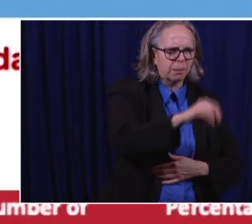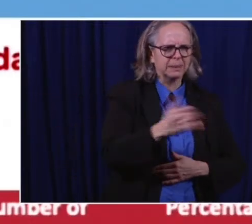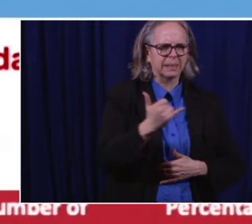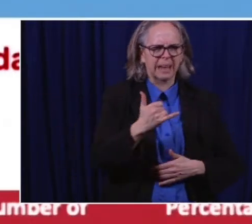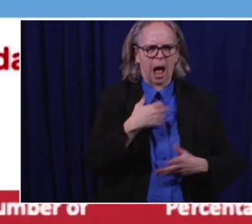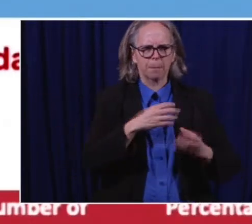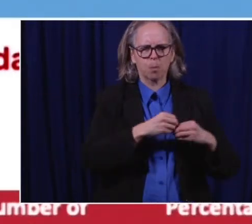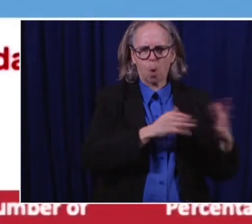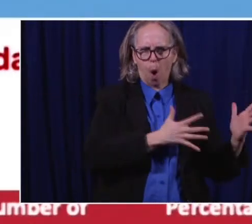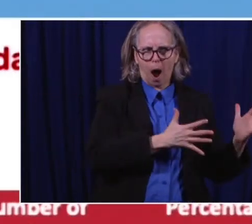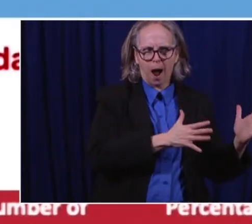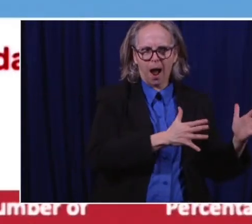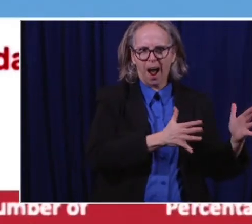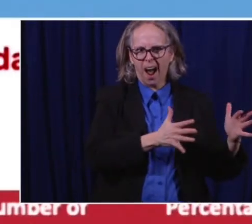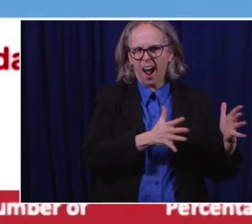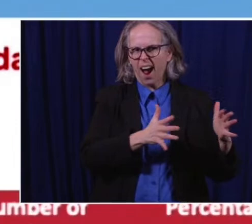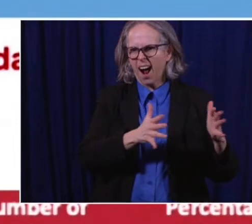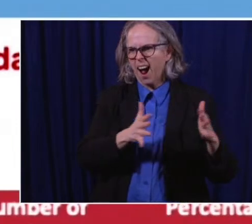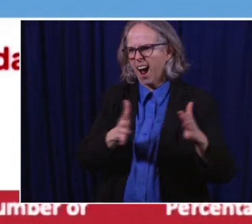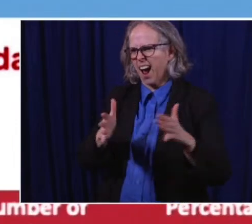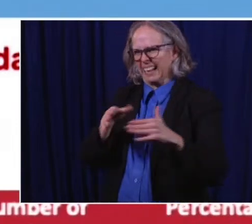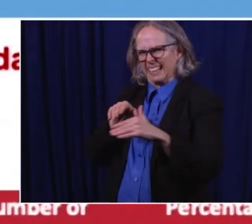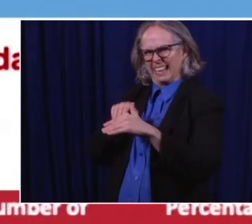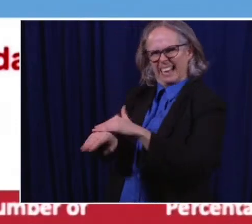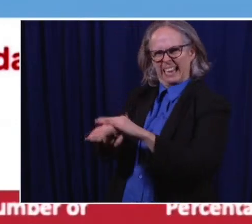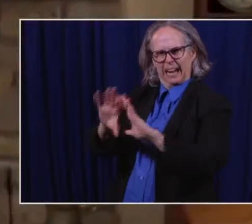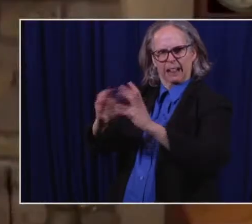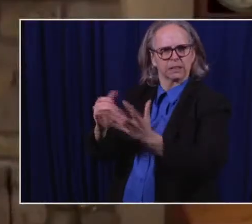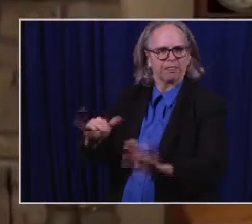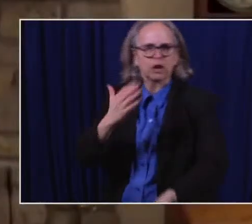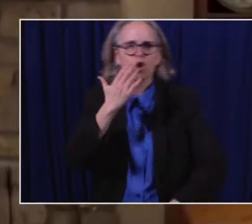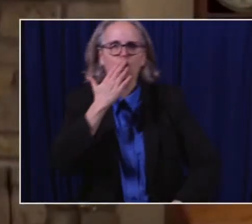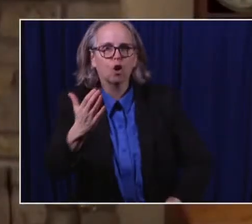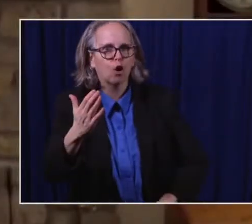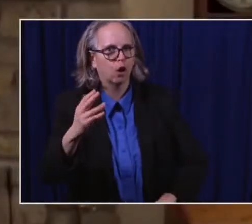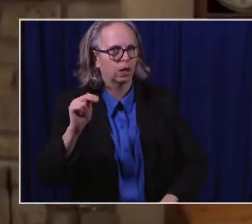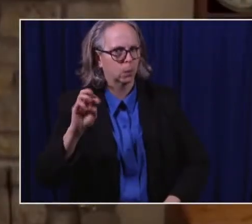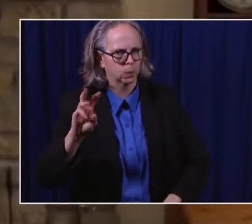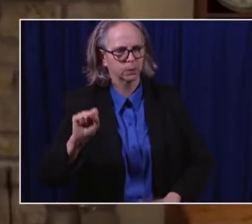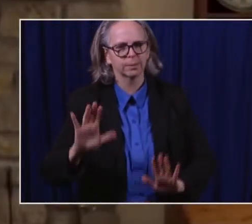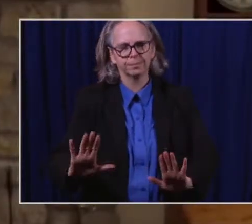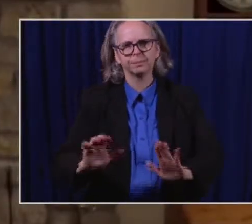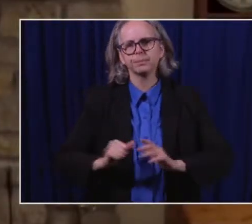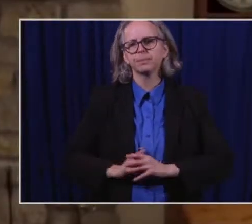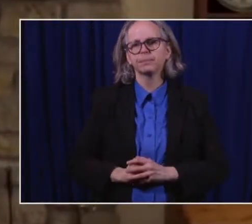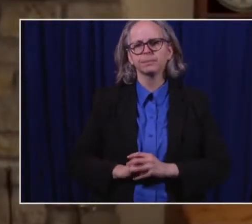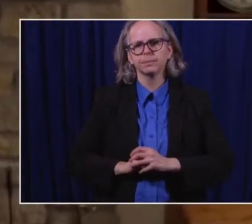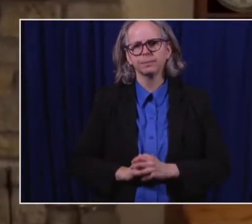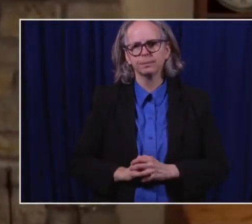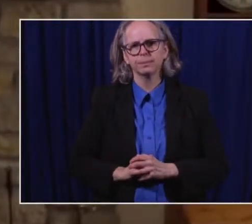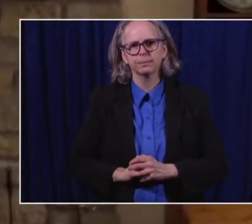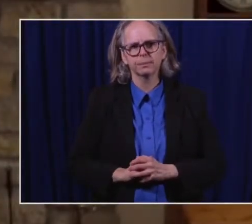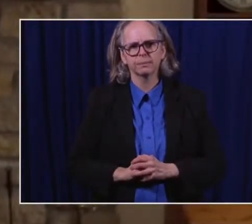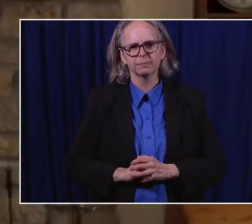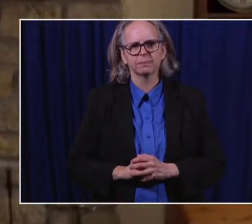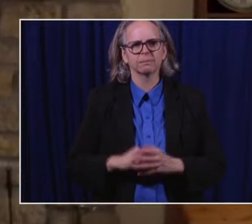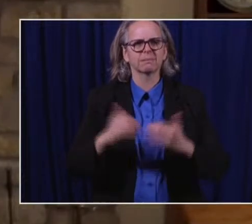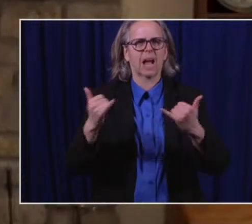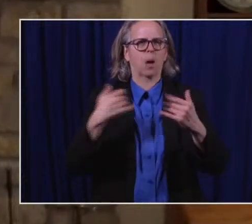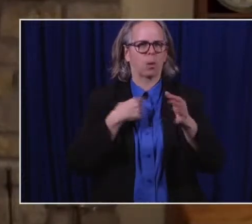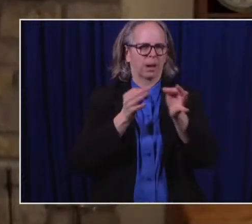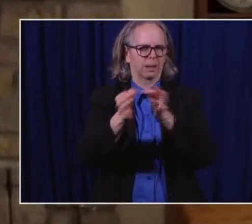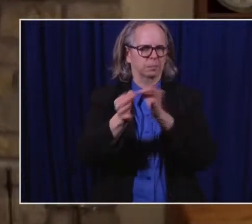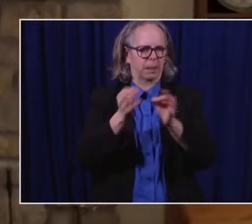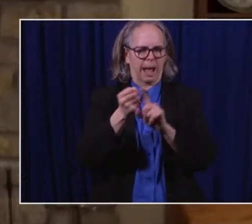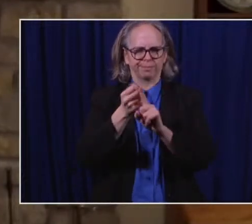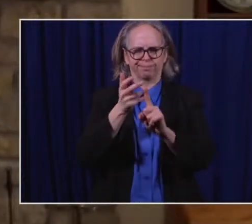to more in person, and that's a good sign. Let me talk about how the vaccination